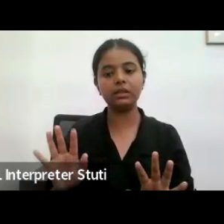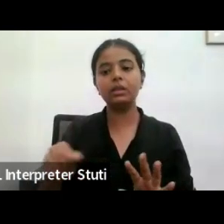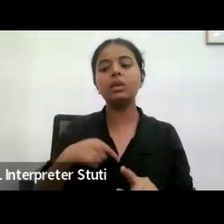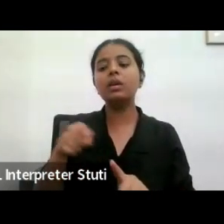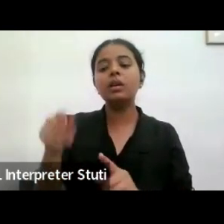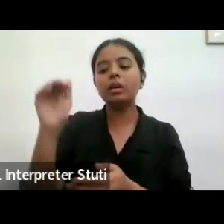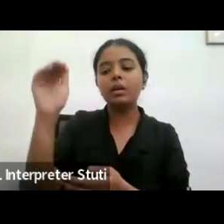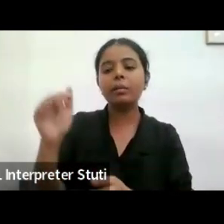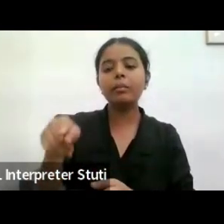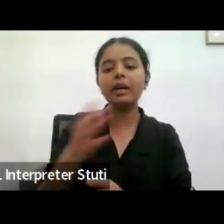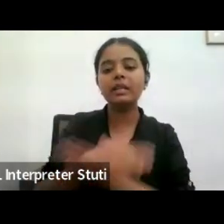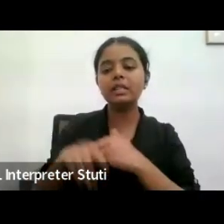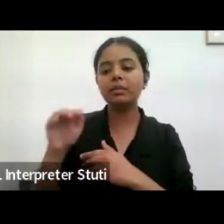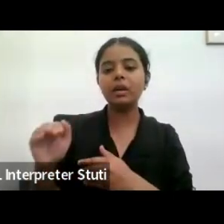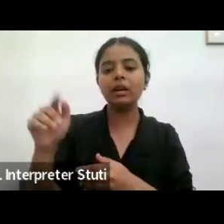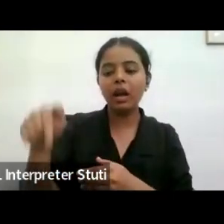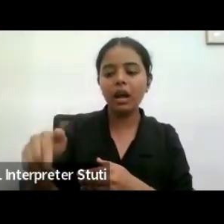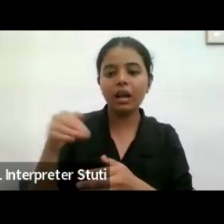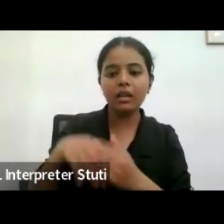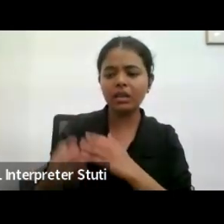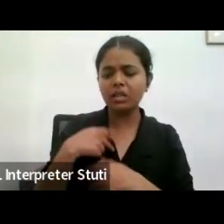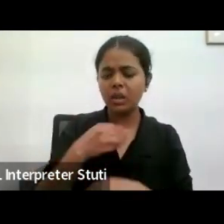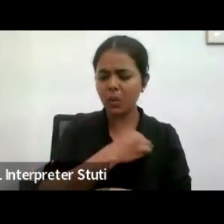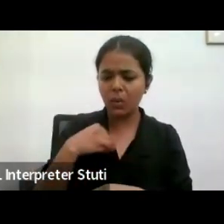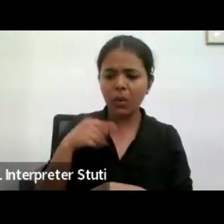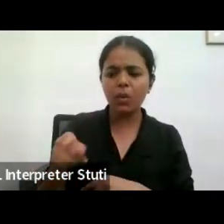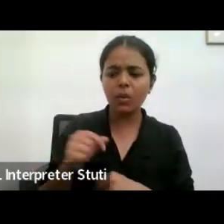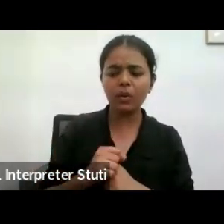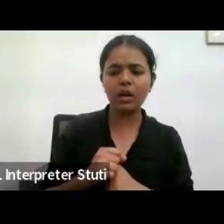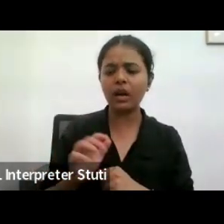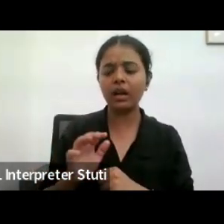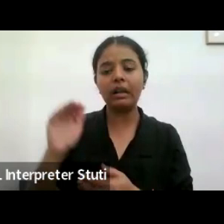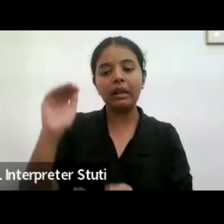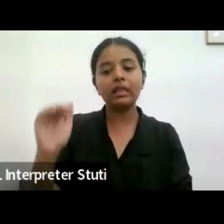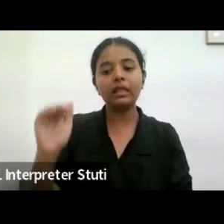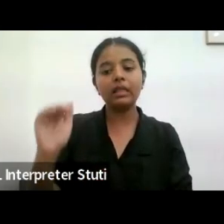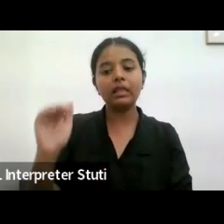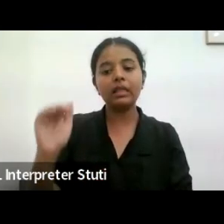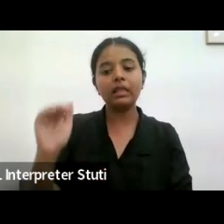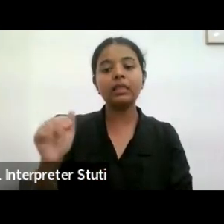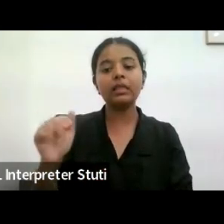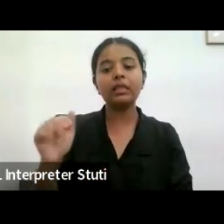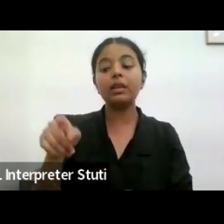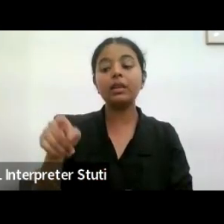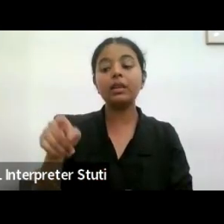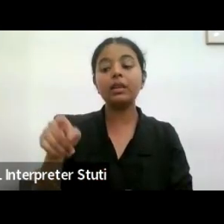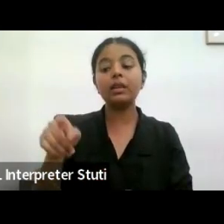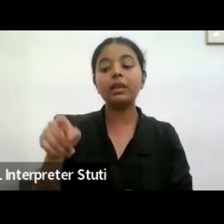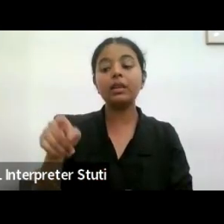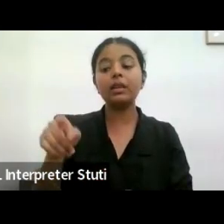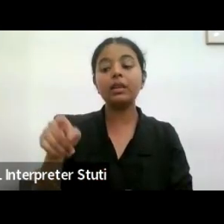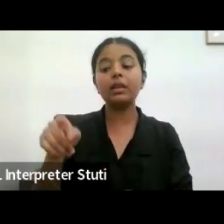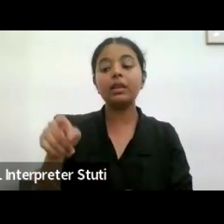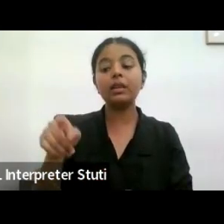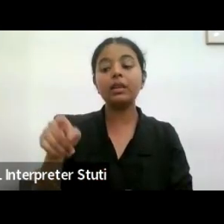what kind of a personality is she, what are her interests, who is her friend, how do we provide supports